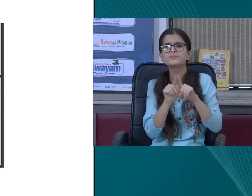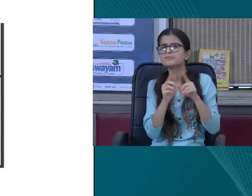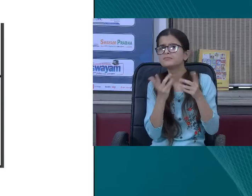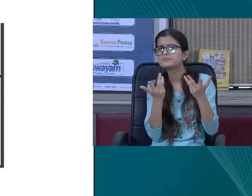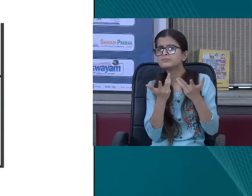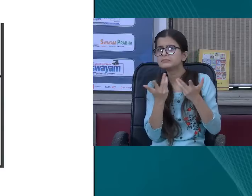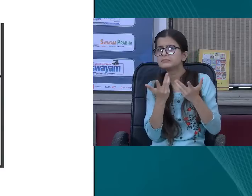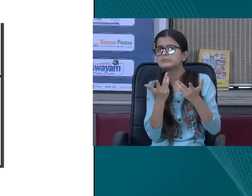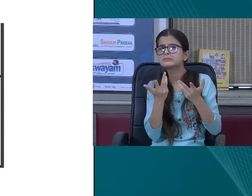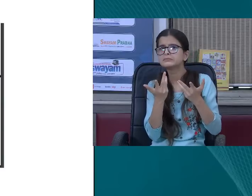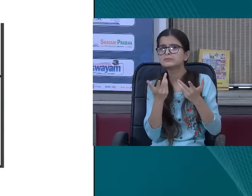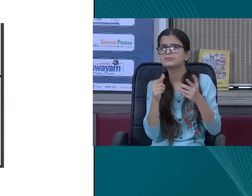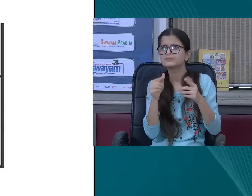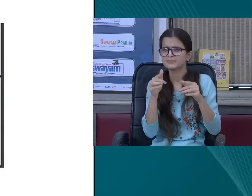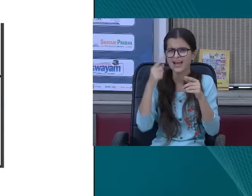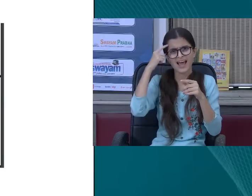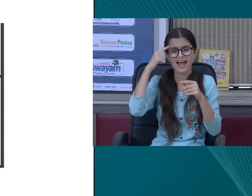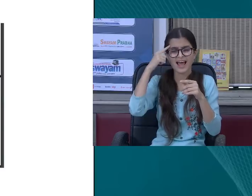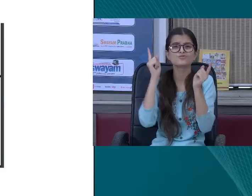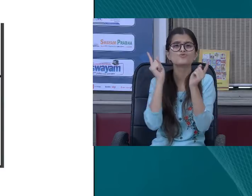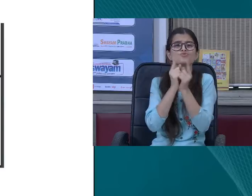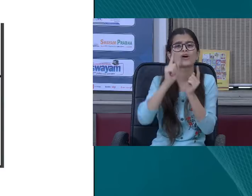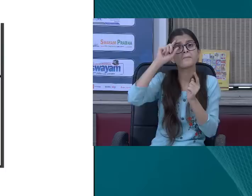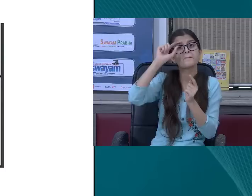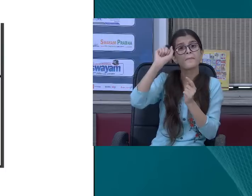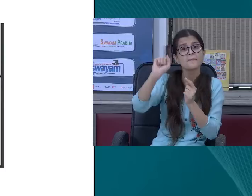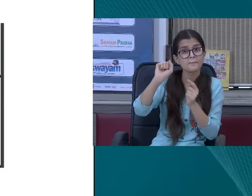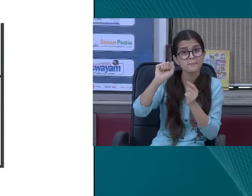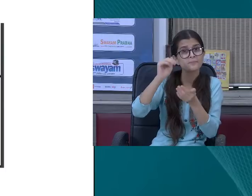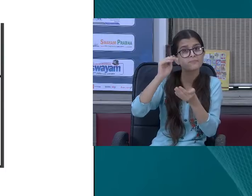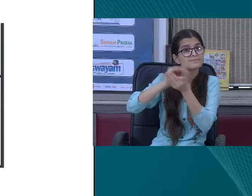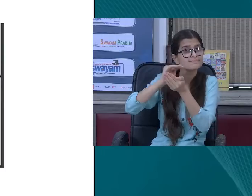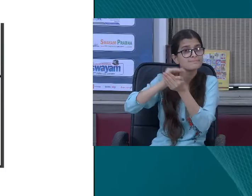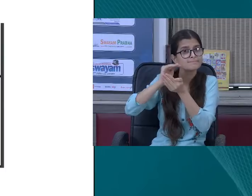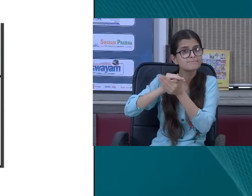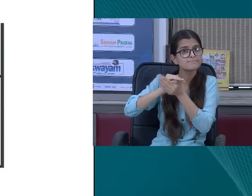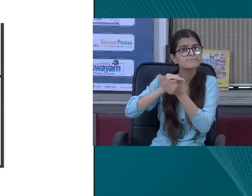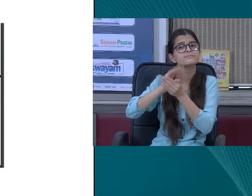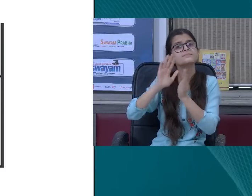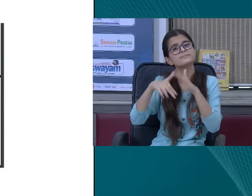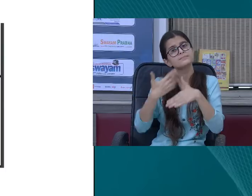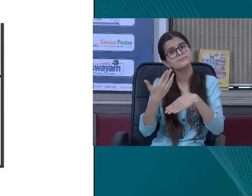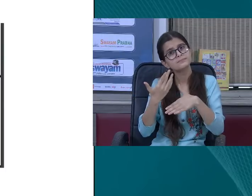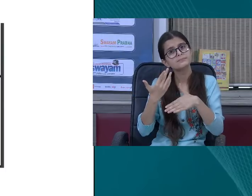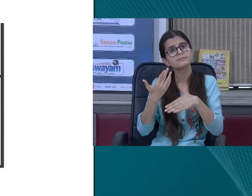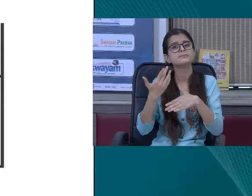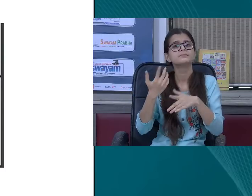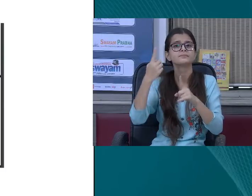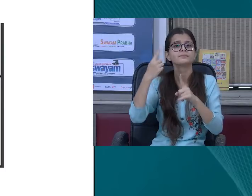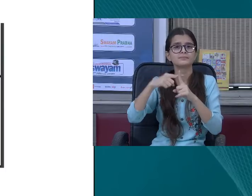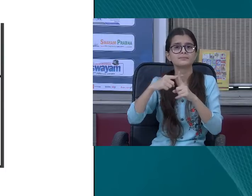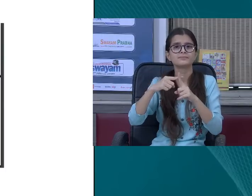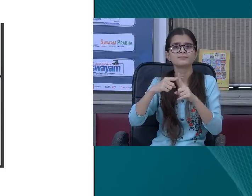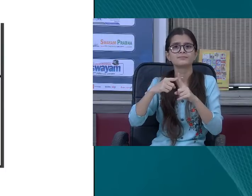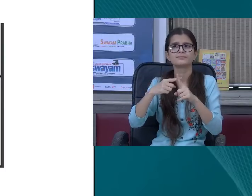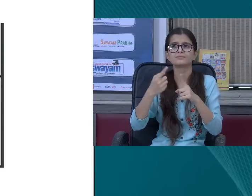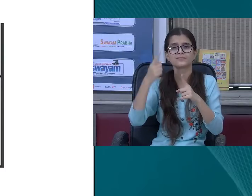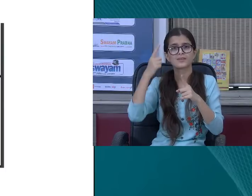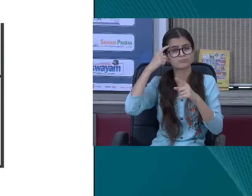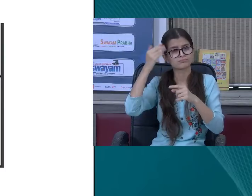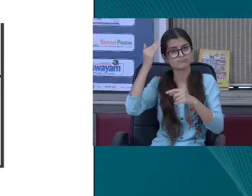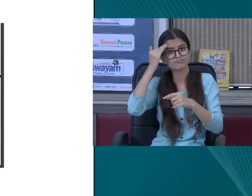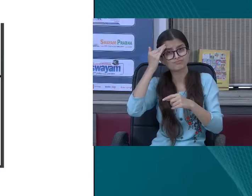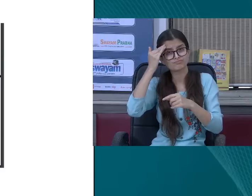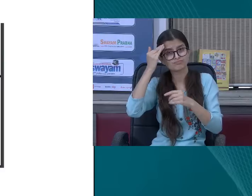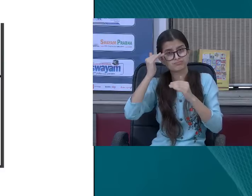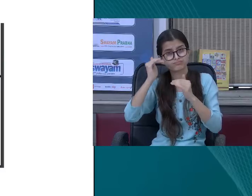memory, that means it is a short-term memory, and they should be able to judge whether it is a new knowledge or a old knowledge, and they should be